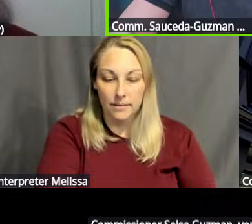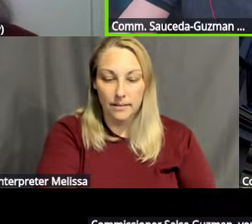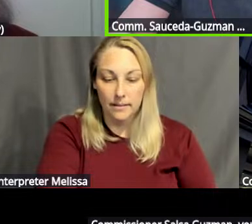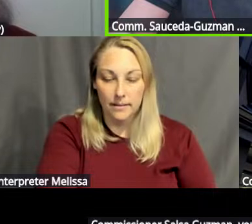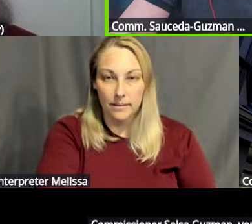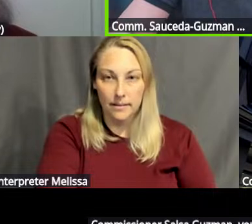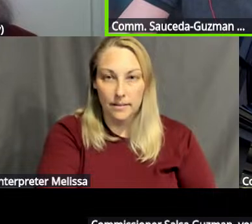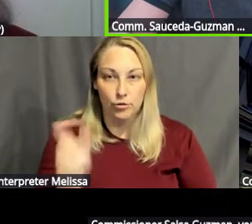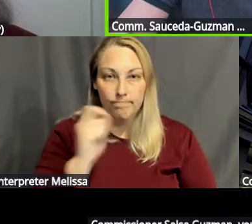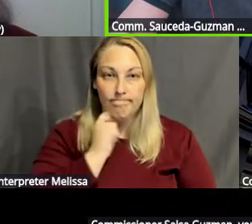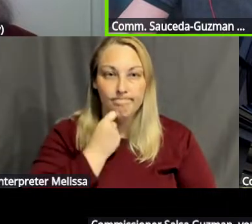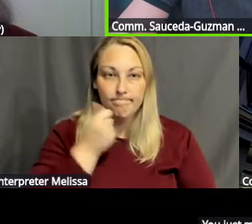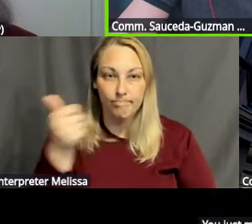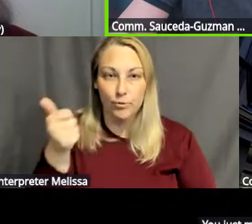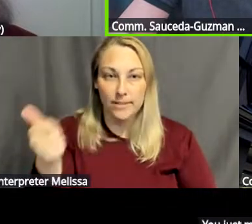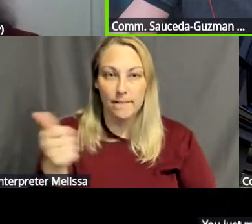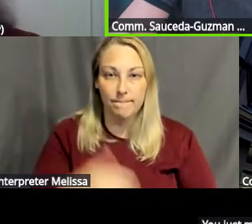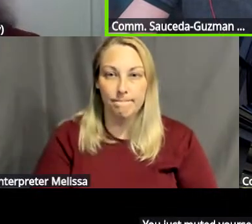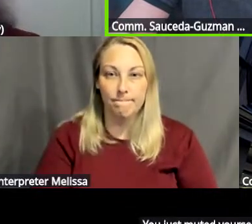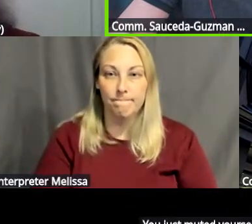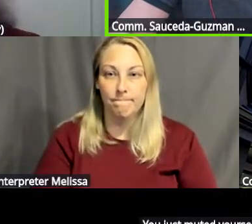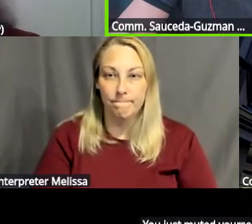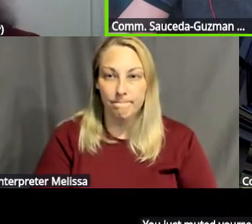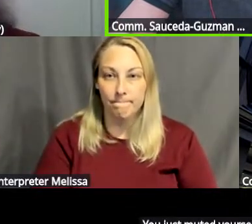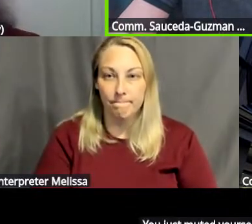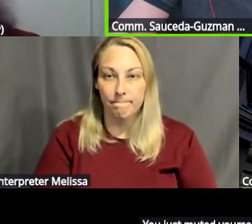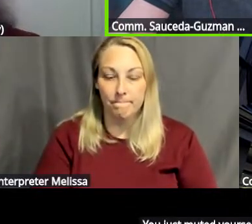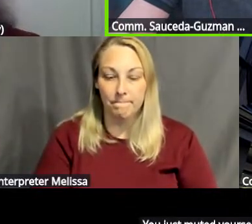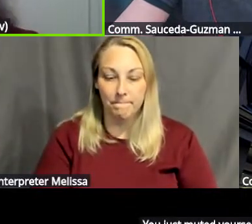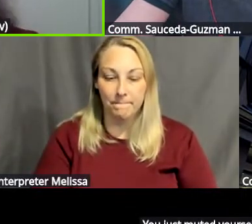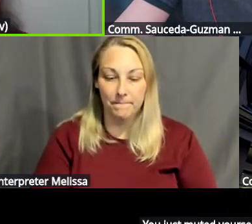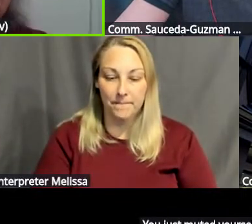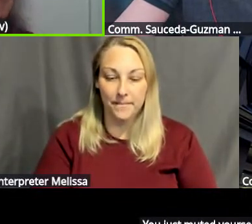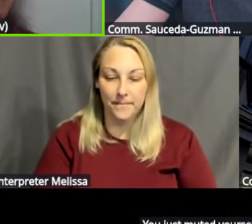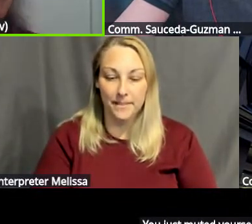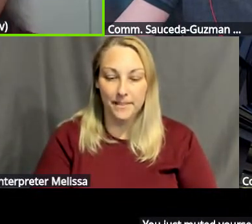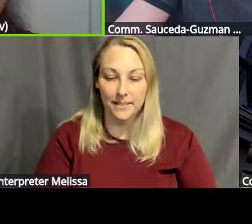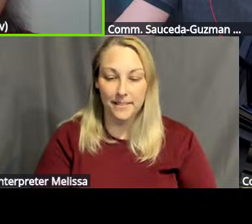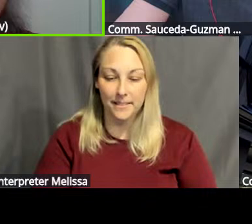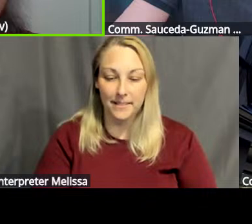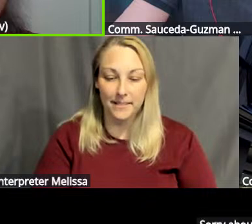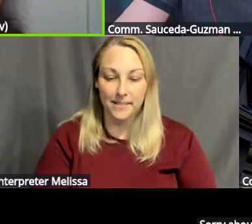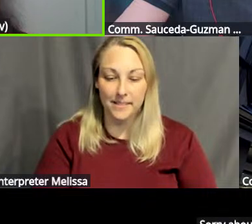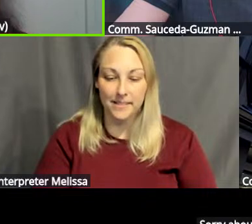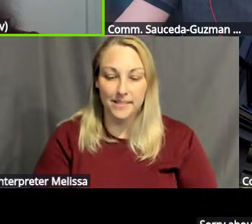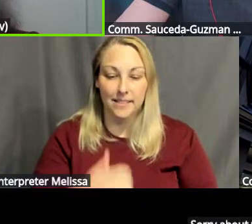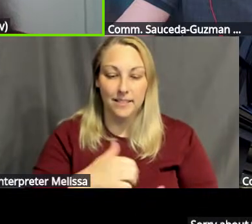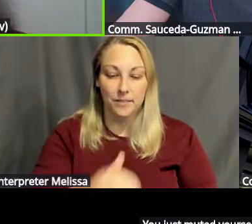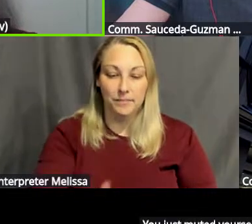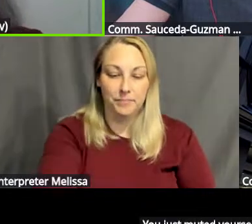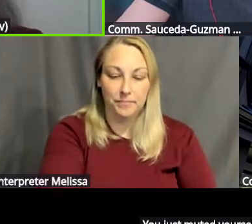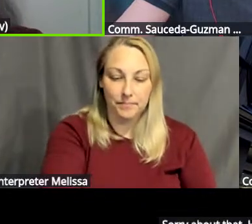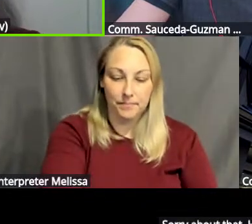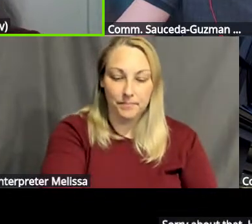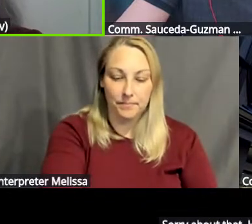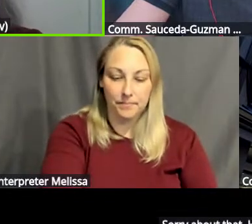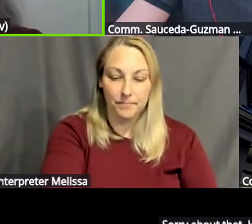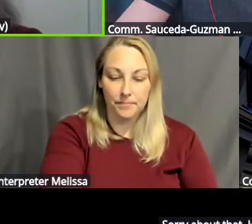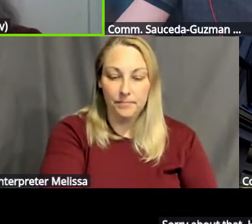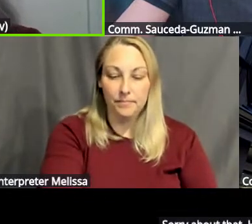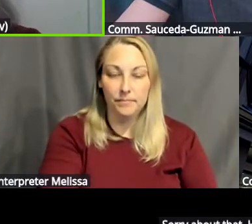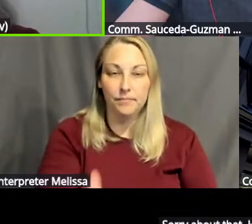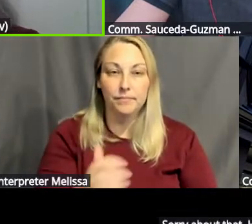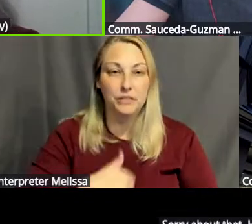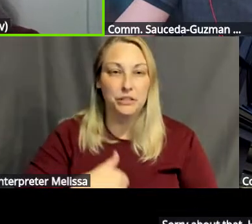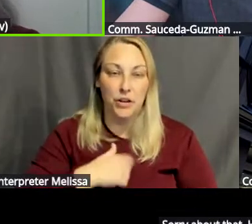You just muted yourself, Commissioner. Sorry about that. Hi, everybody.